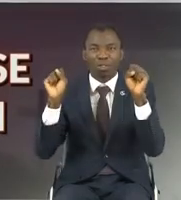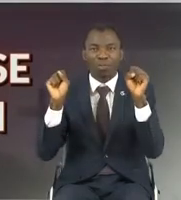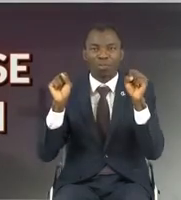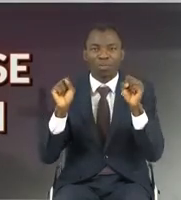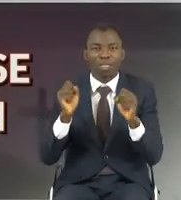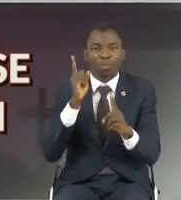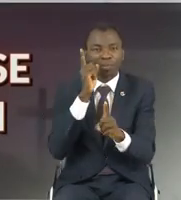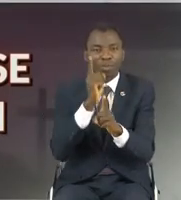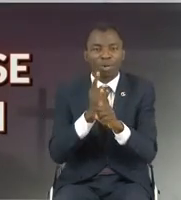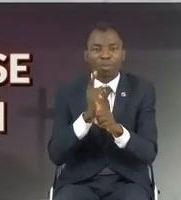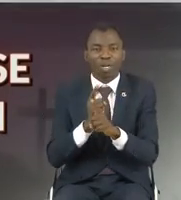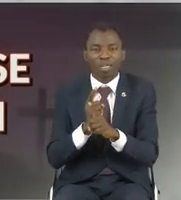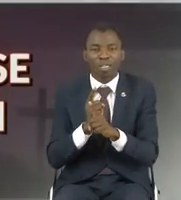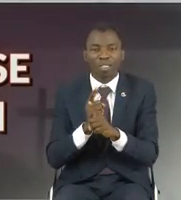Proper